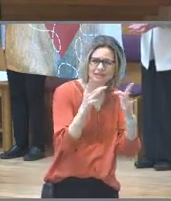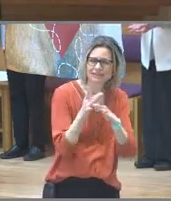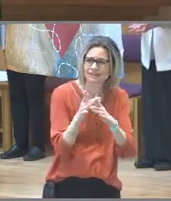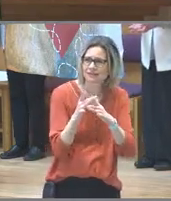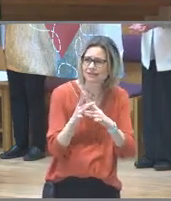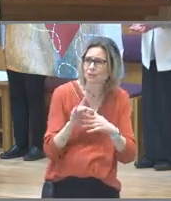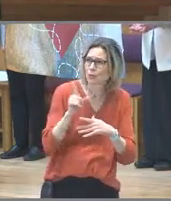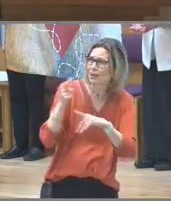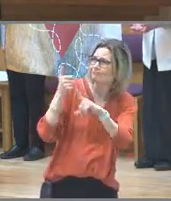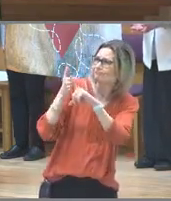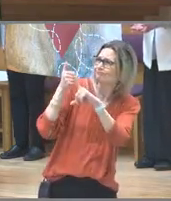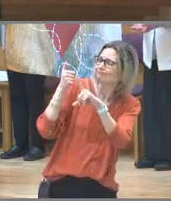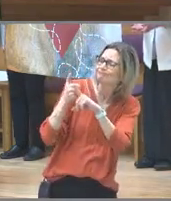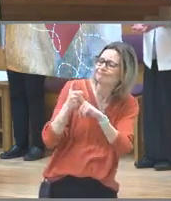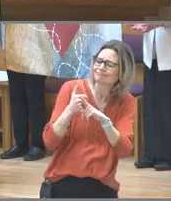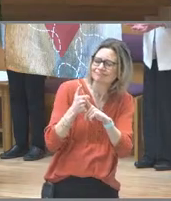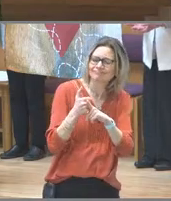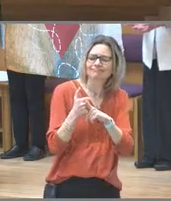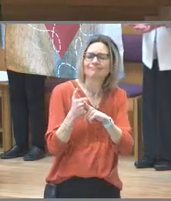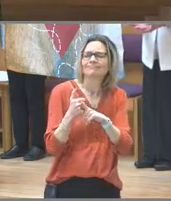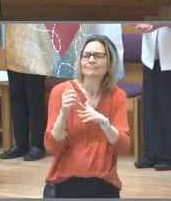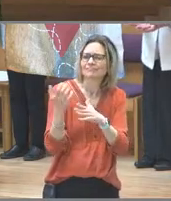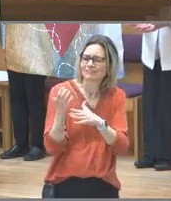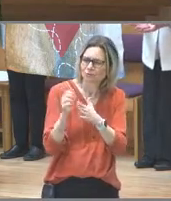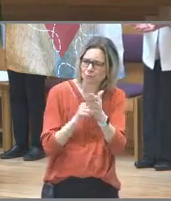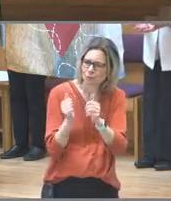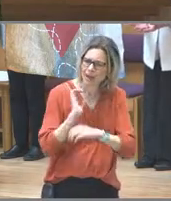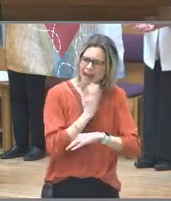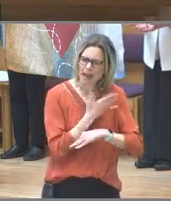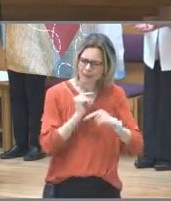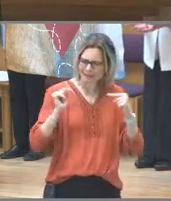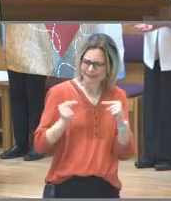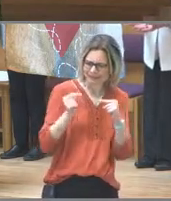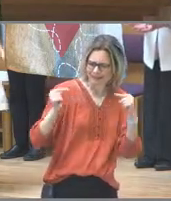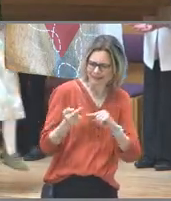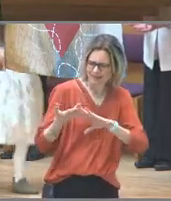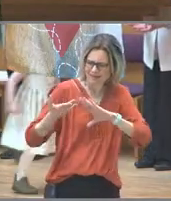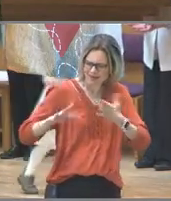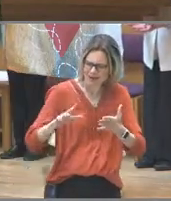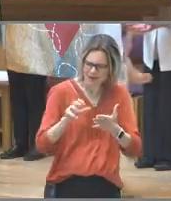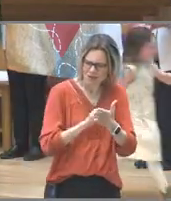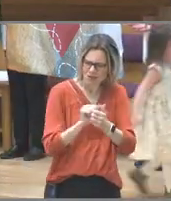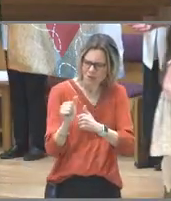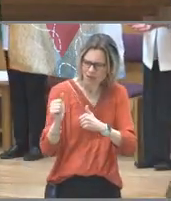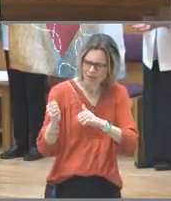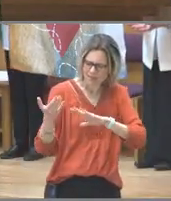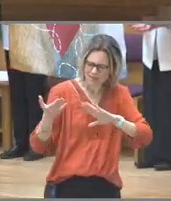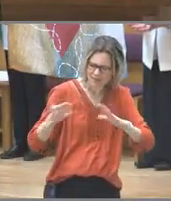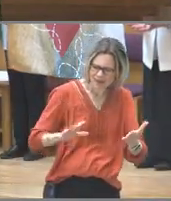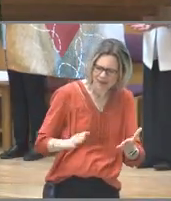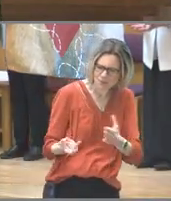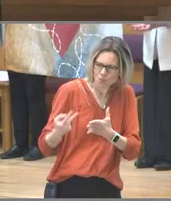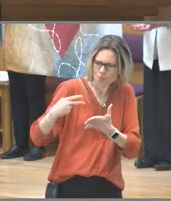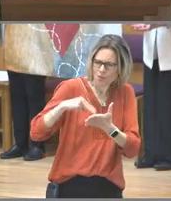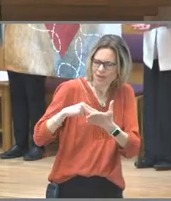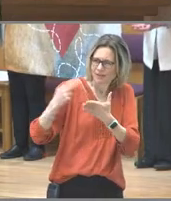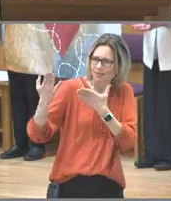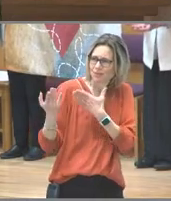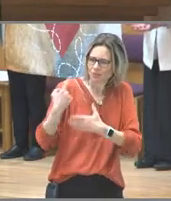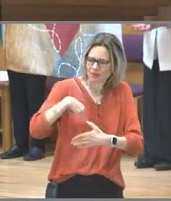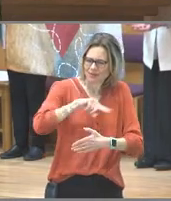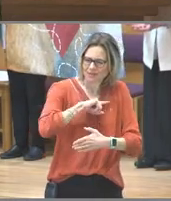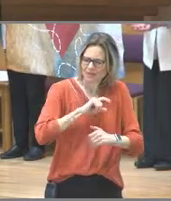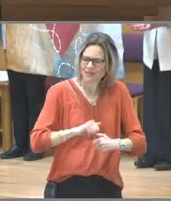himself to take away our sin, who in dying has destroyed death and in rising has brought us to eternal life. With